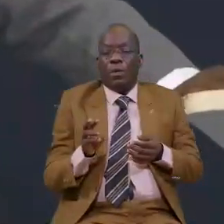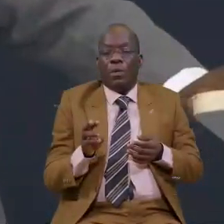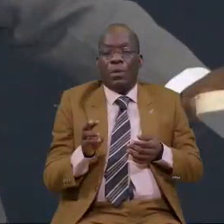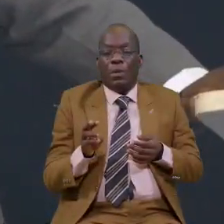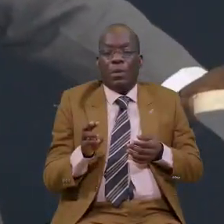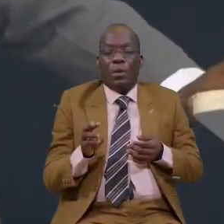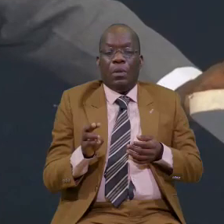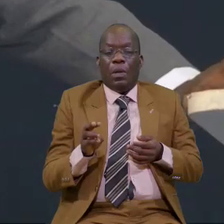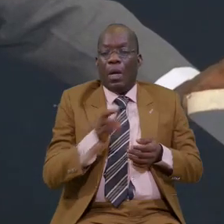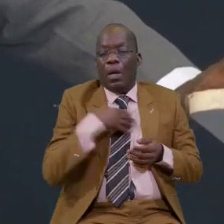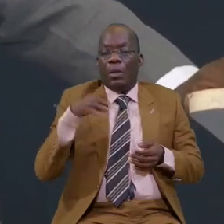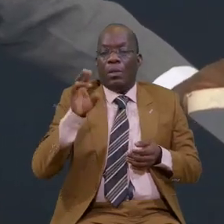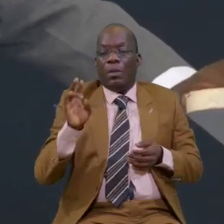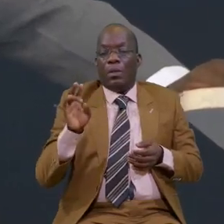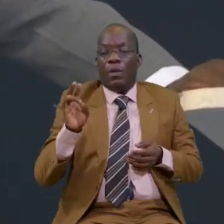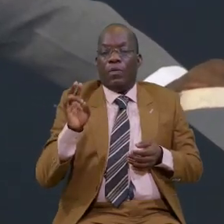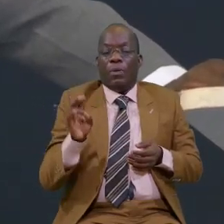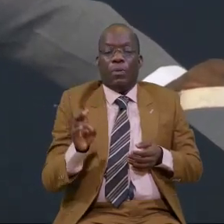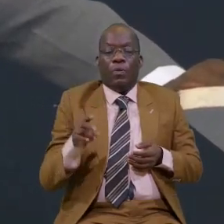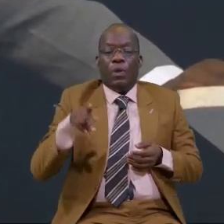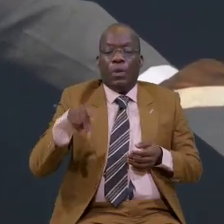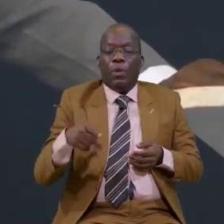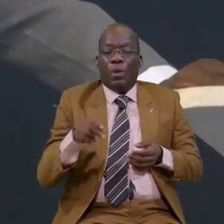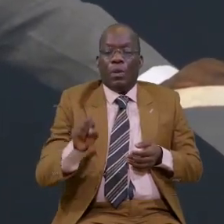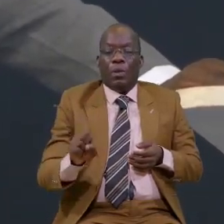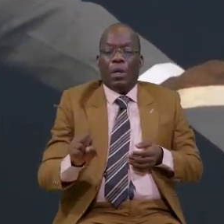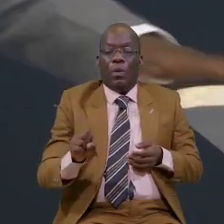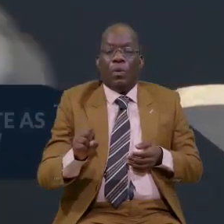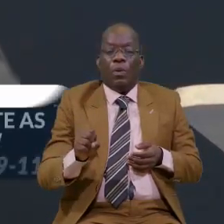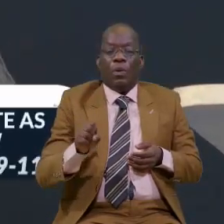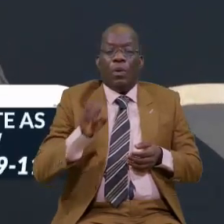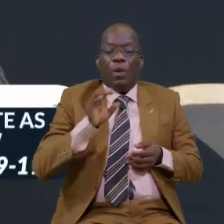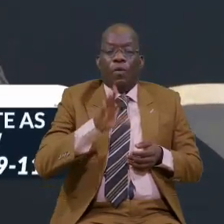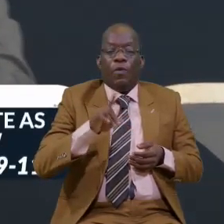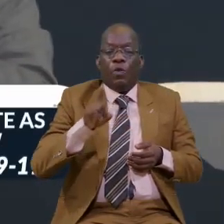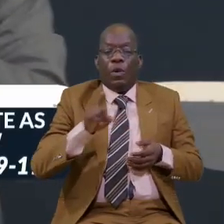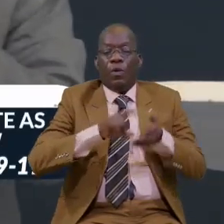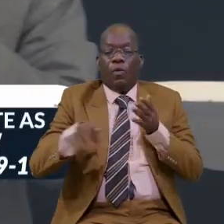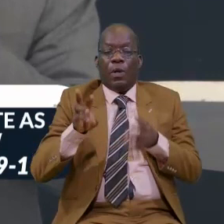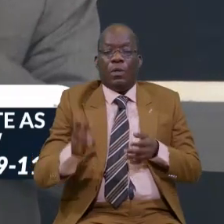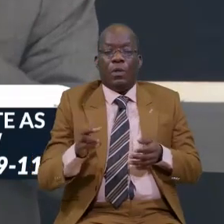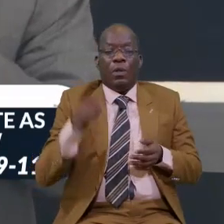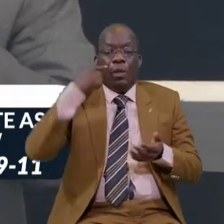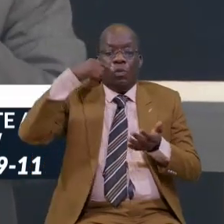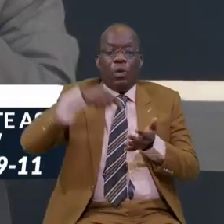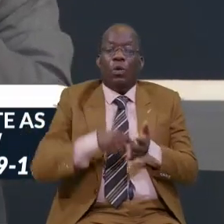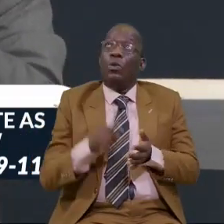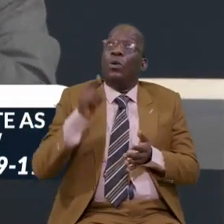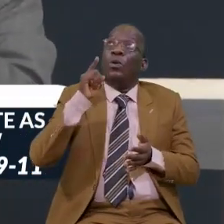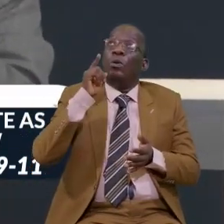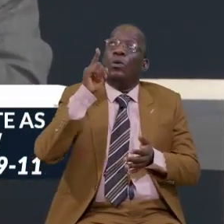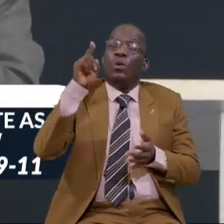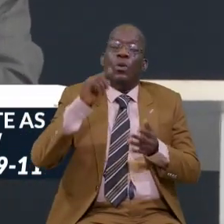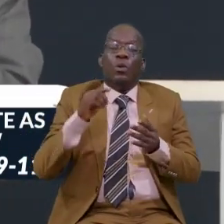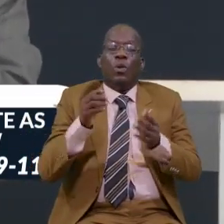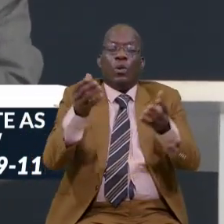that. Psalm 51, verse 6. Behold, thou desirest truth in the